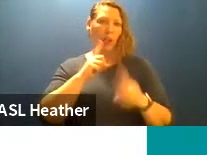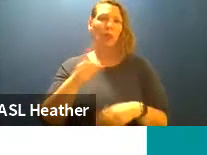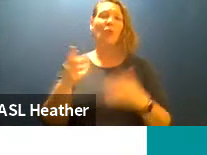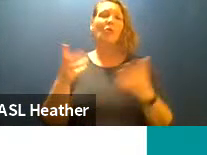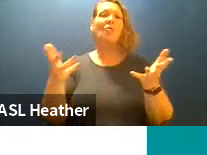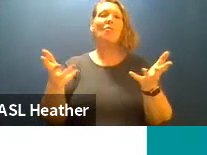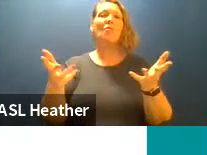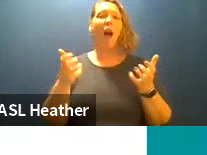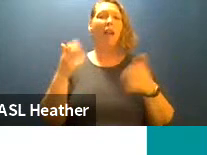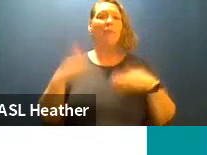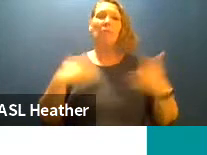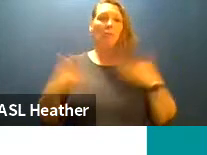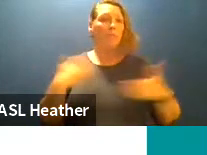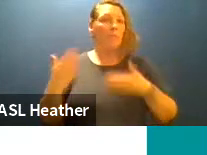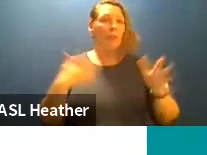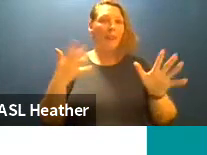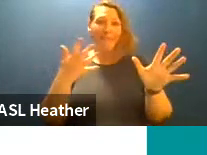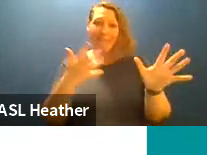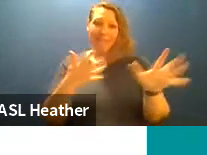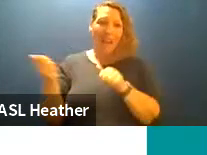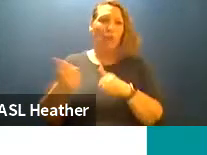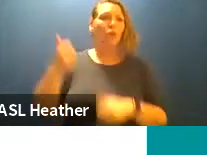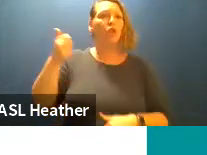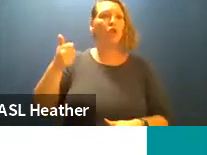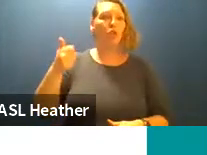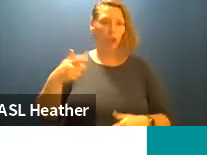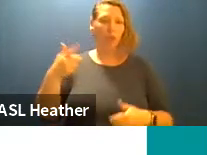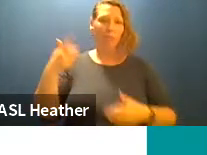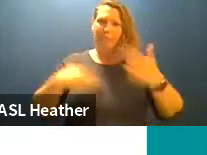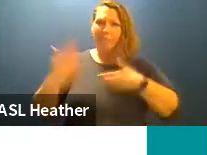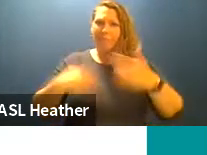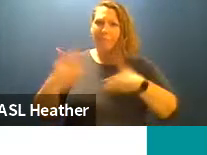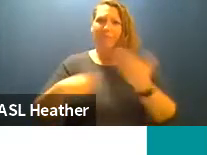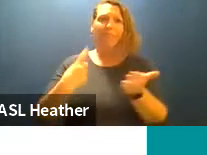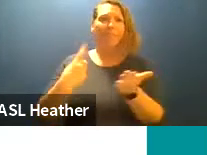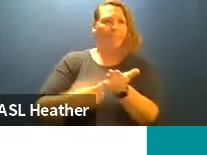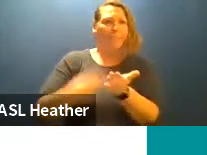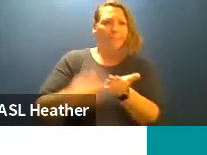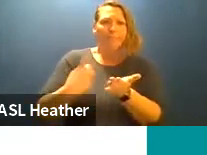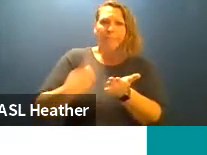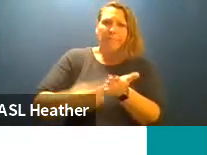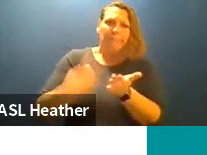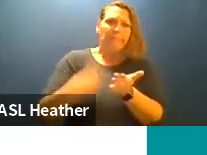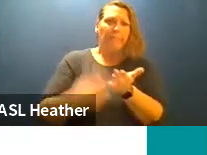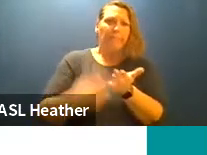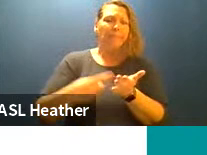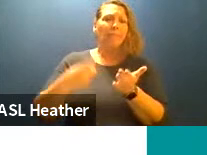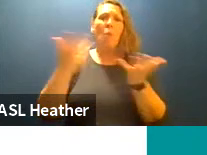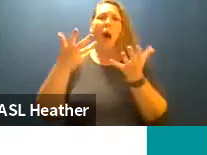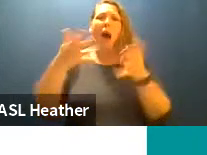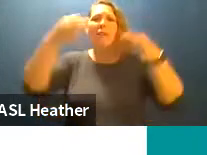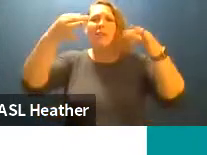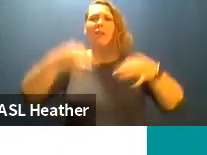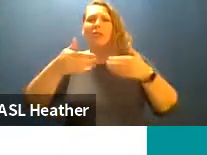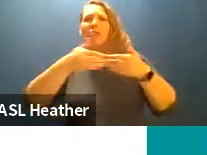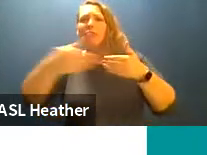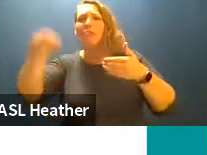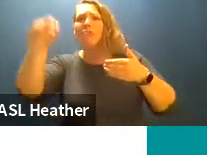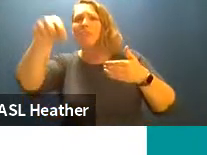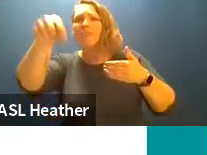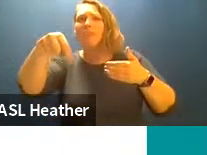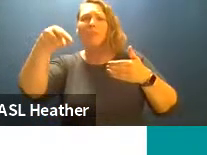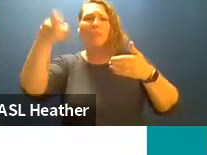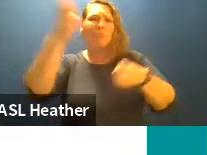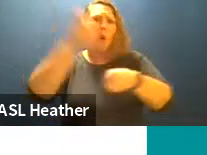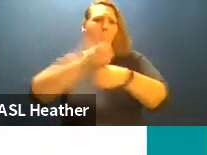to move faster, to get to discussing the hard decisions that lie ahead of us. They want to